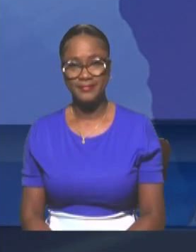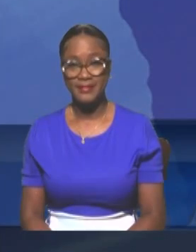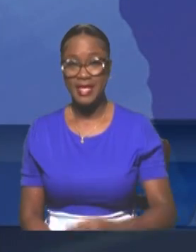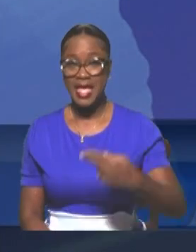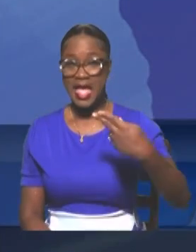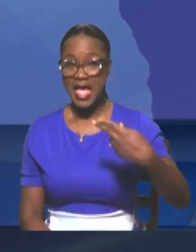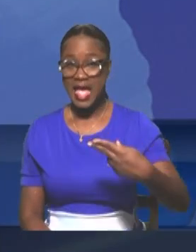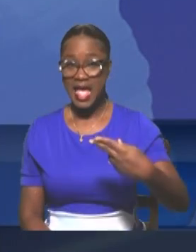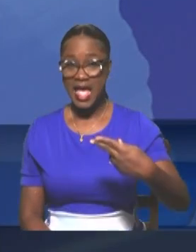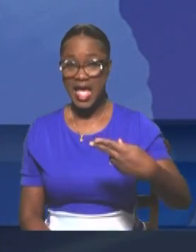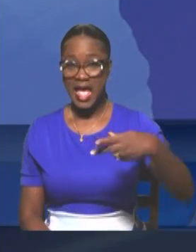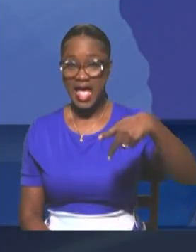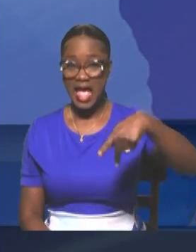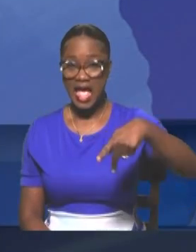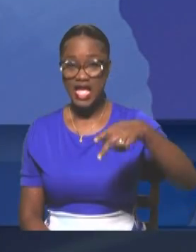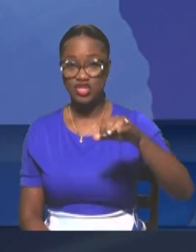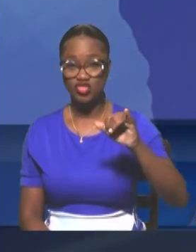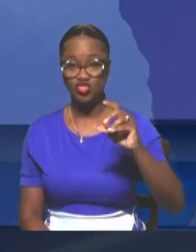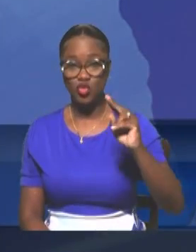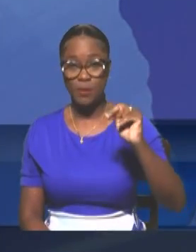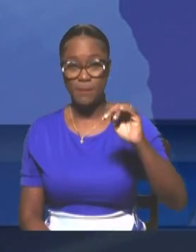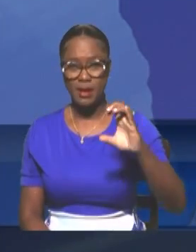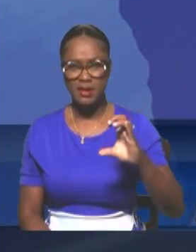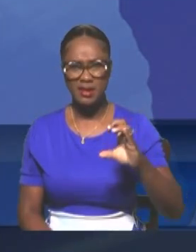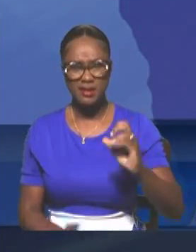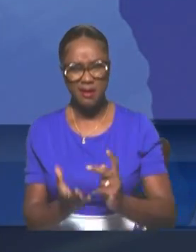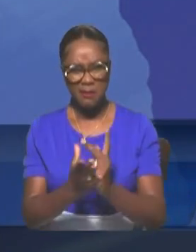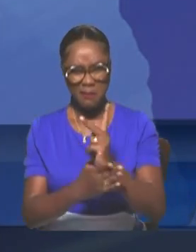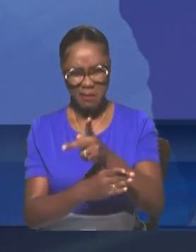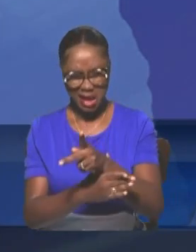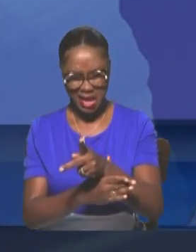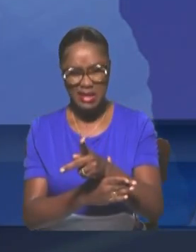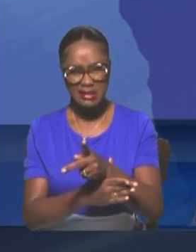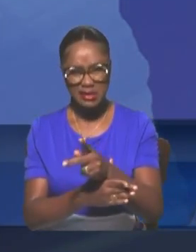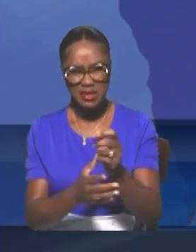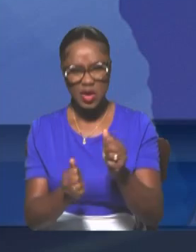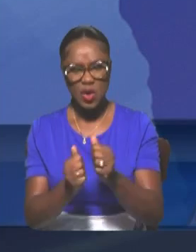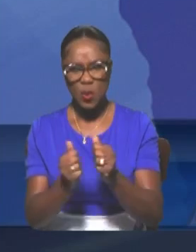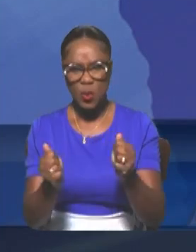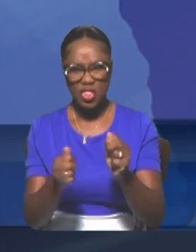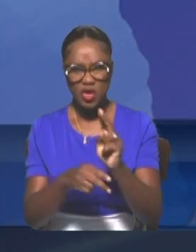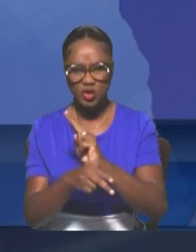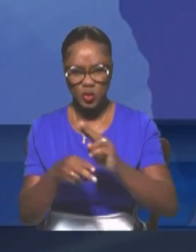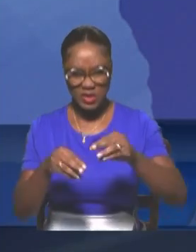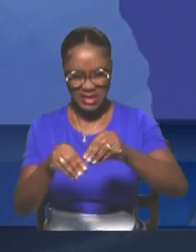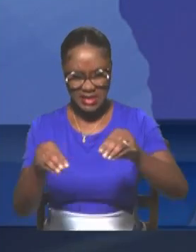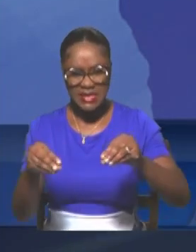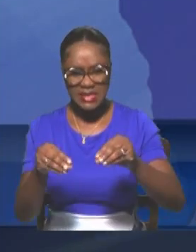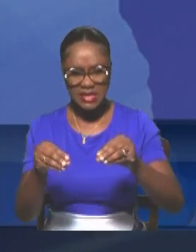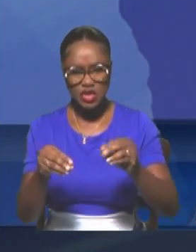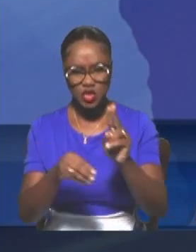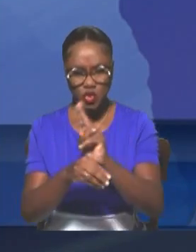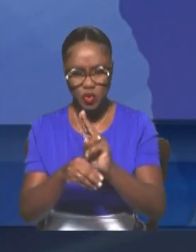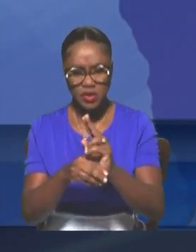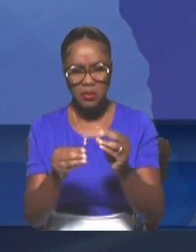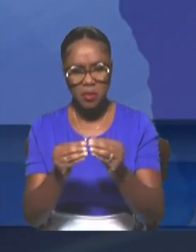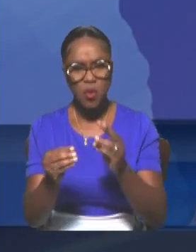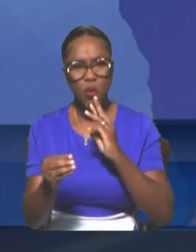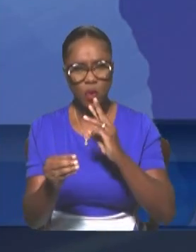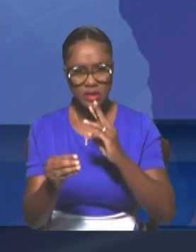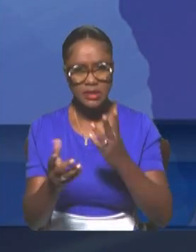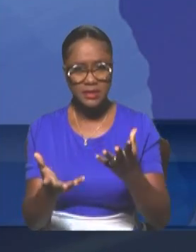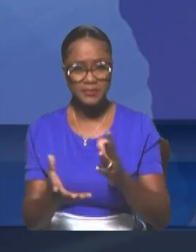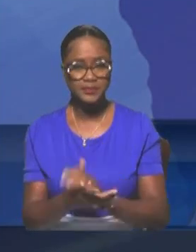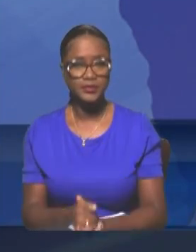Hydroponics, a way of planting crops without the use of soil, is a method adopted by many in Trinidad and Tobago. Joining